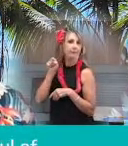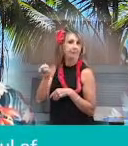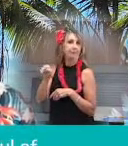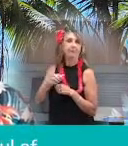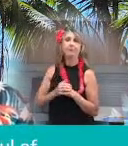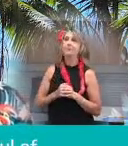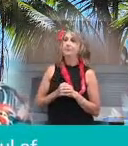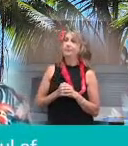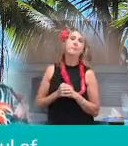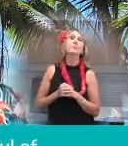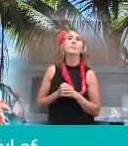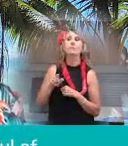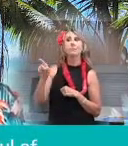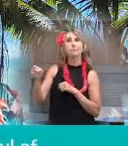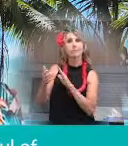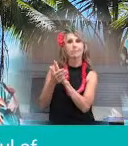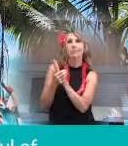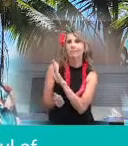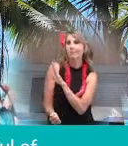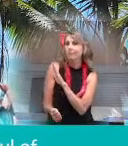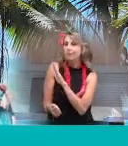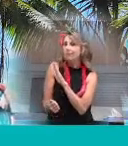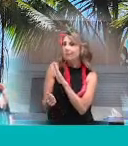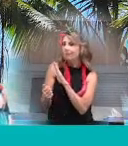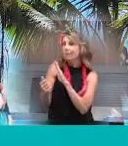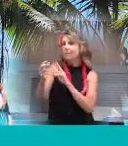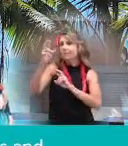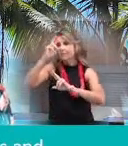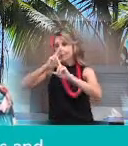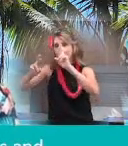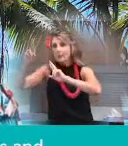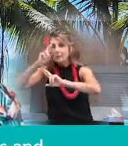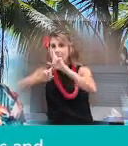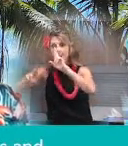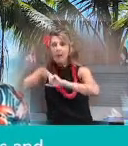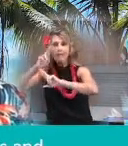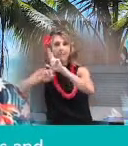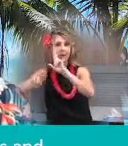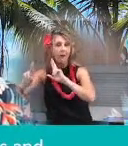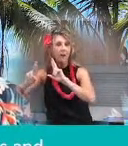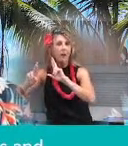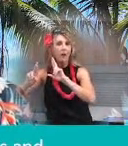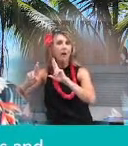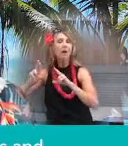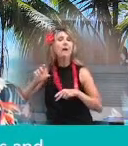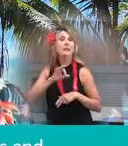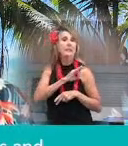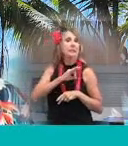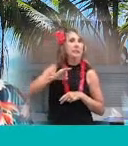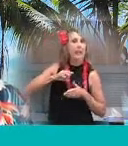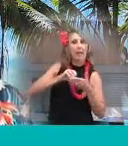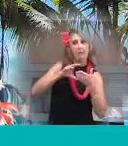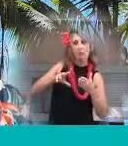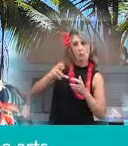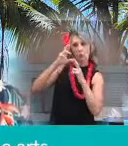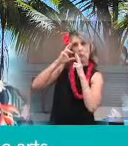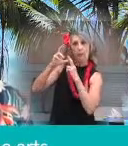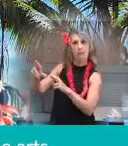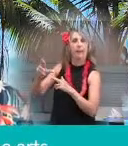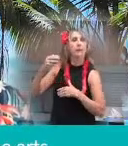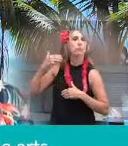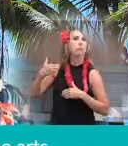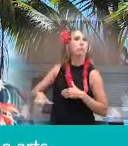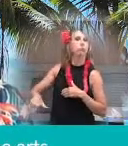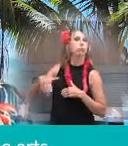Mary Lou is talented, respectful of others, and is, in return, respected by students and staff